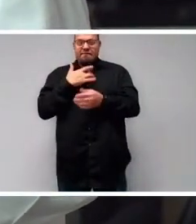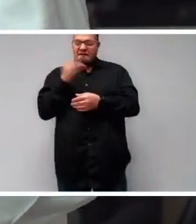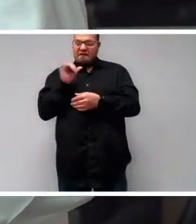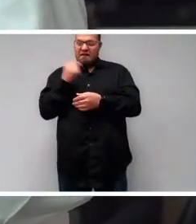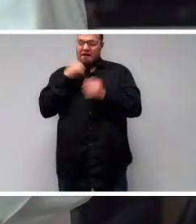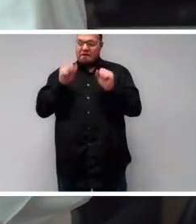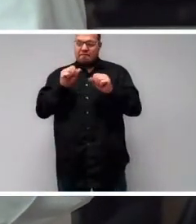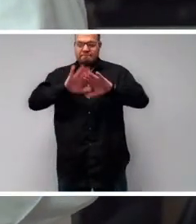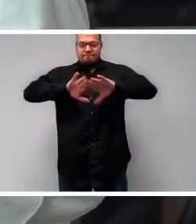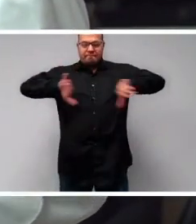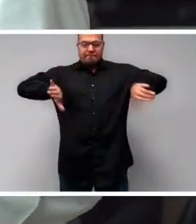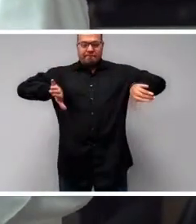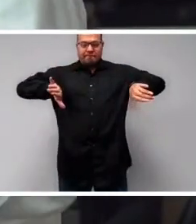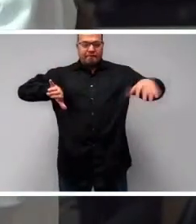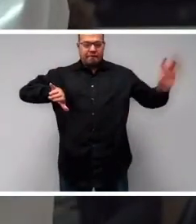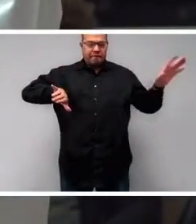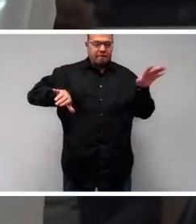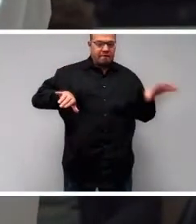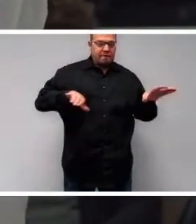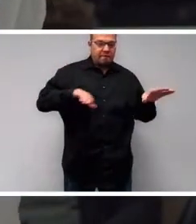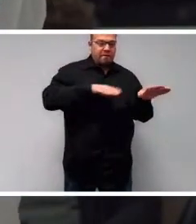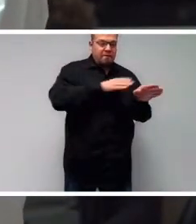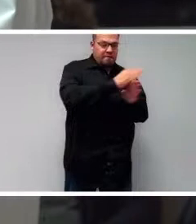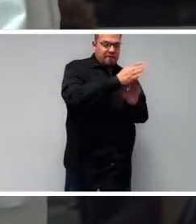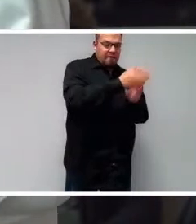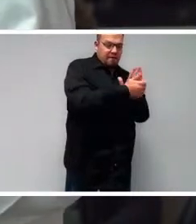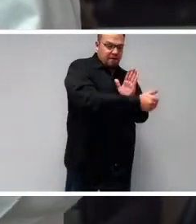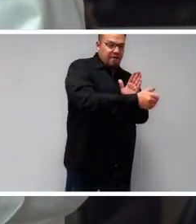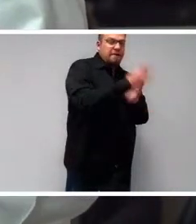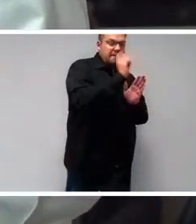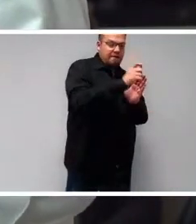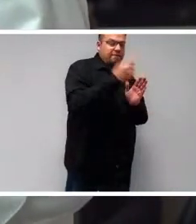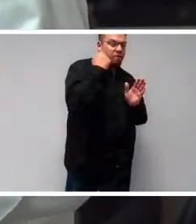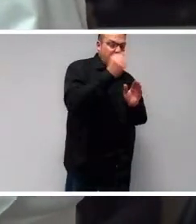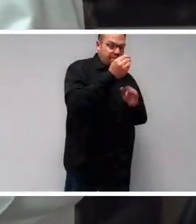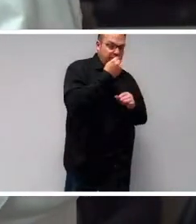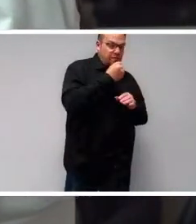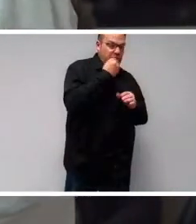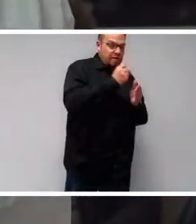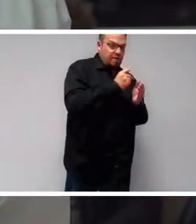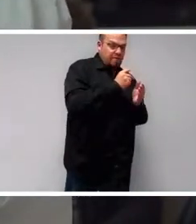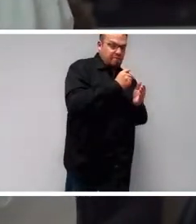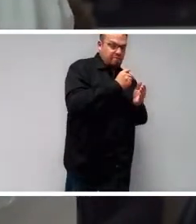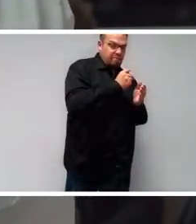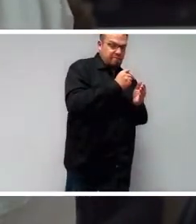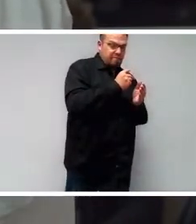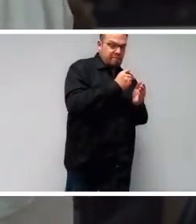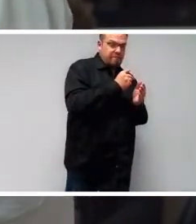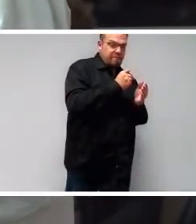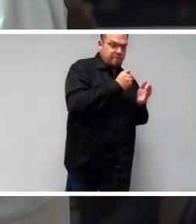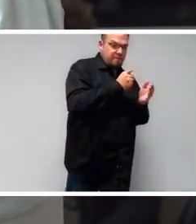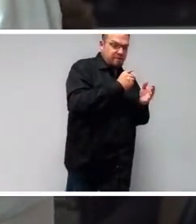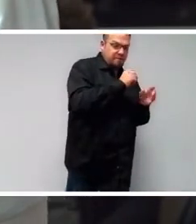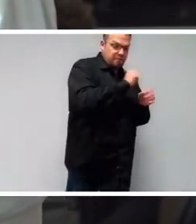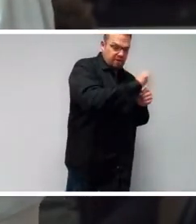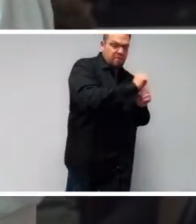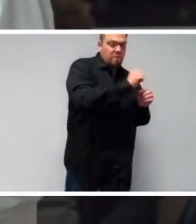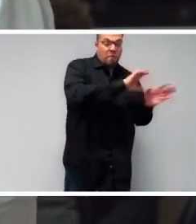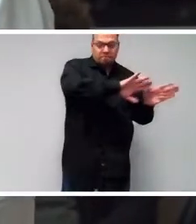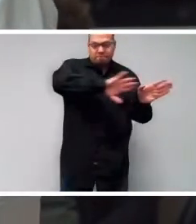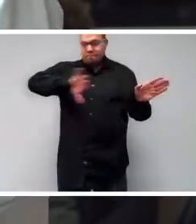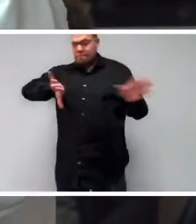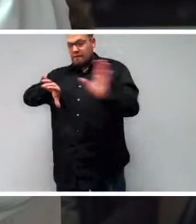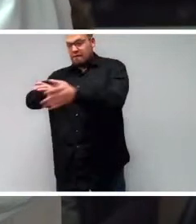it halfway between professional skills needed in the culinary industry and professional skills that I could relate to any industry or any job that I would like to